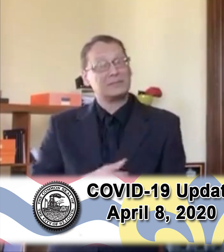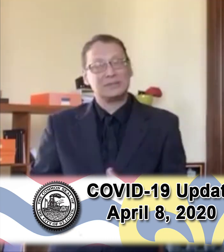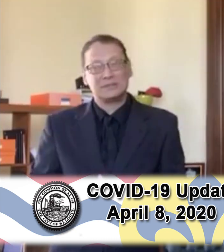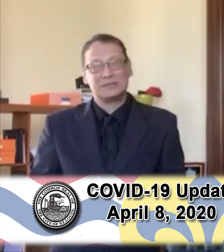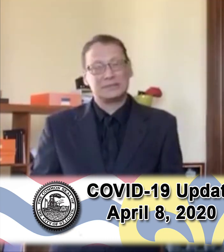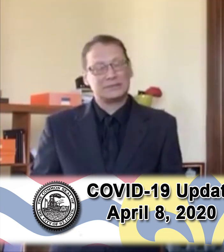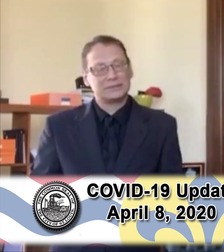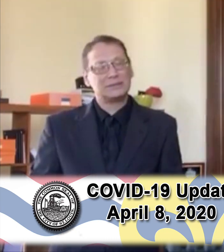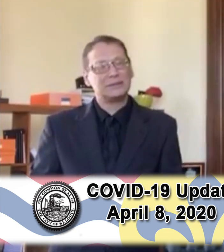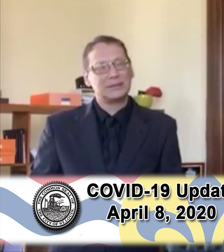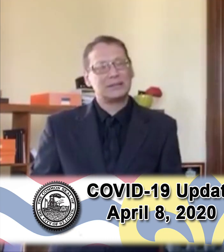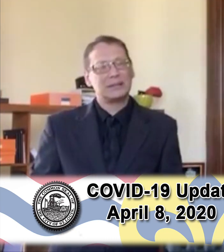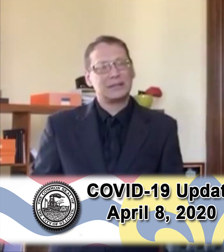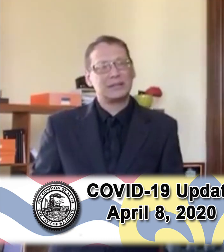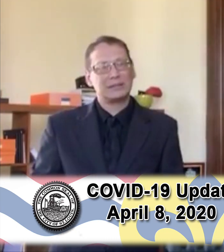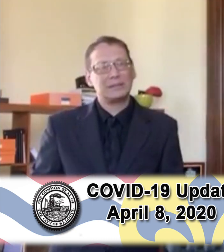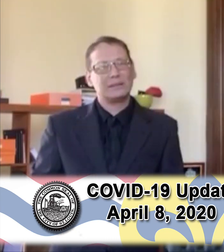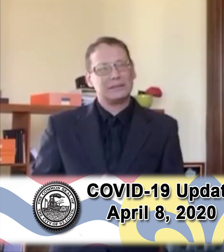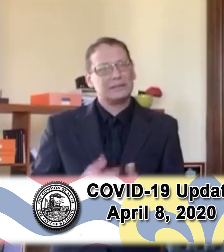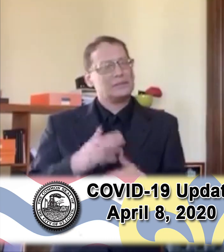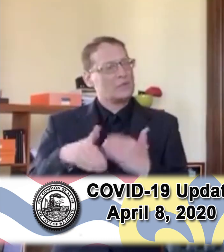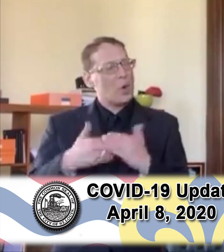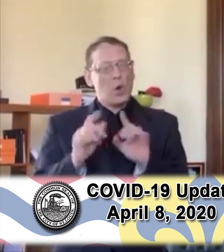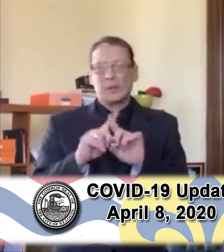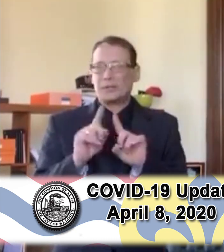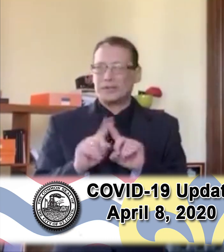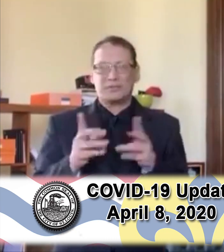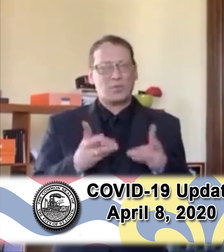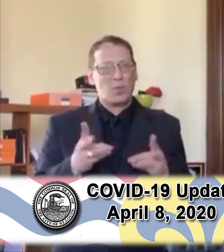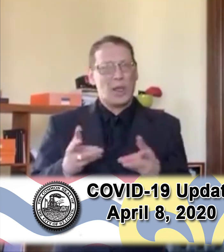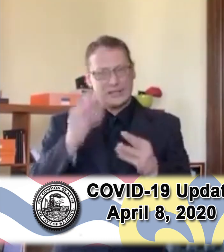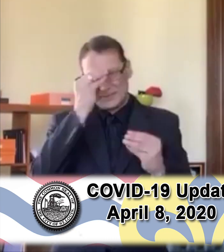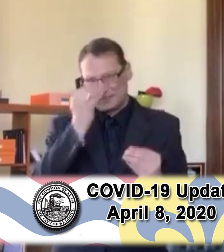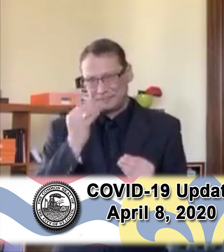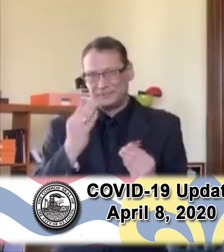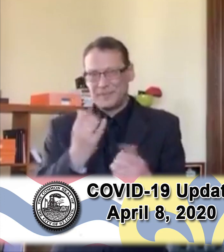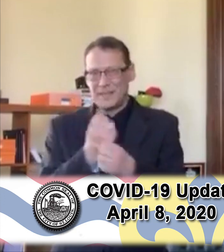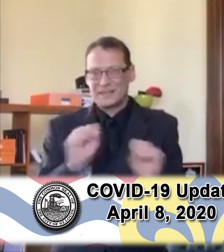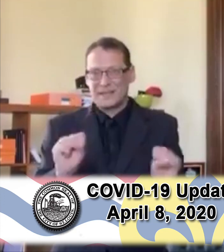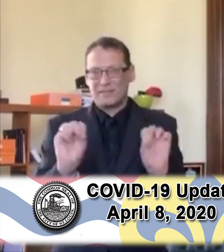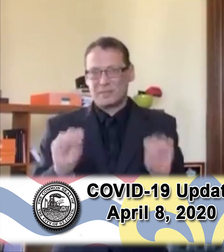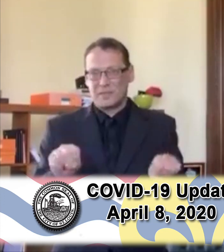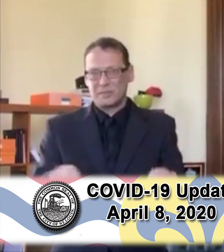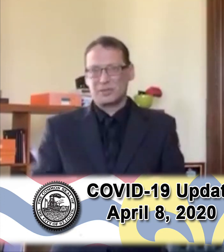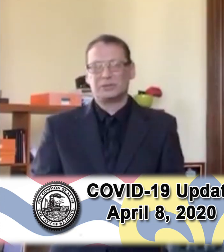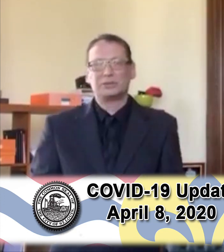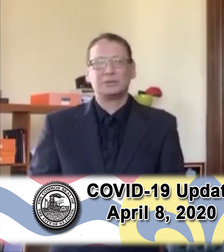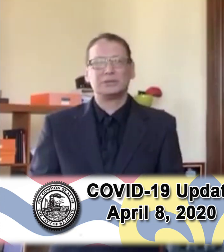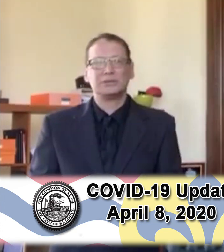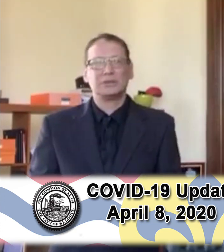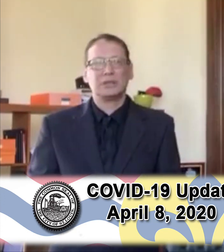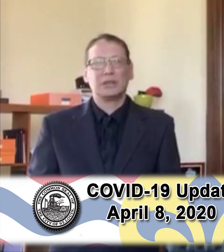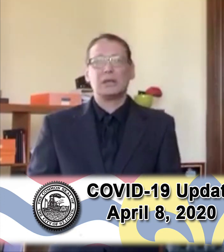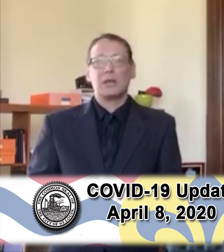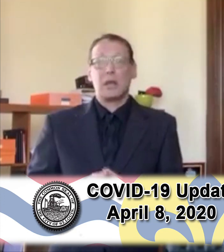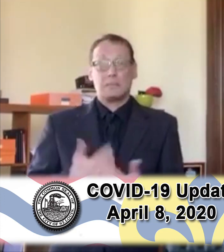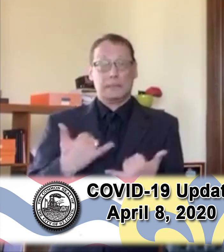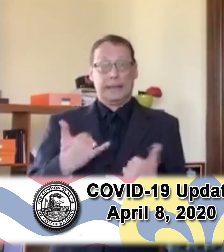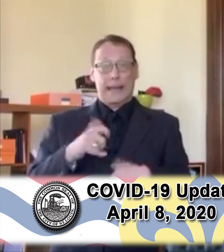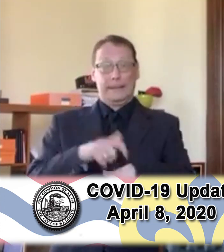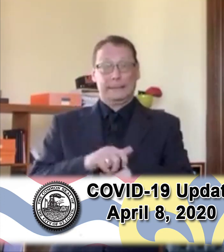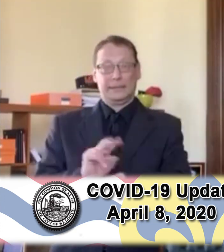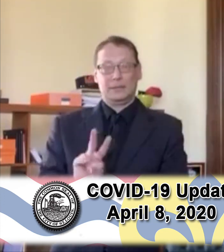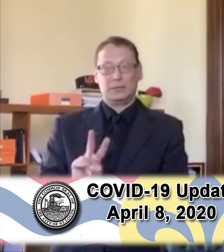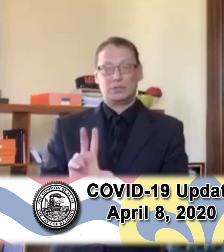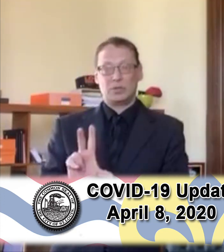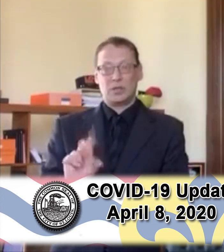we are just using all means and methods to keep everyone as safe as possible. Mayor, so we are right at 2:30, so I'm